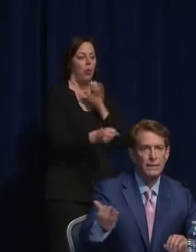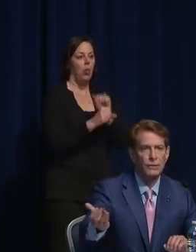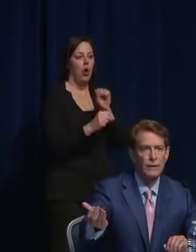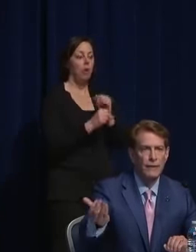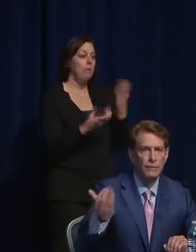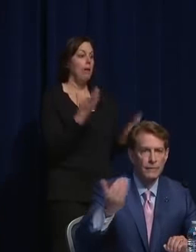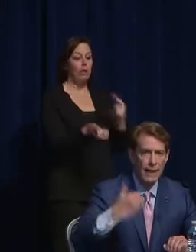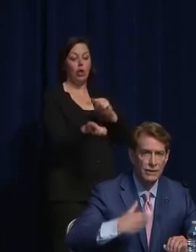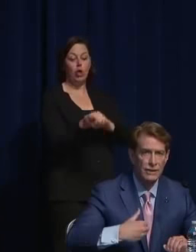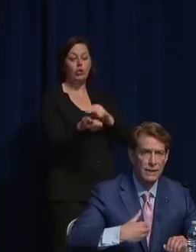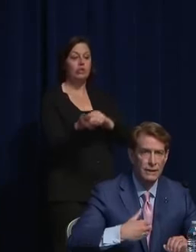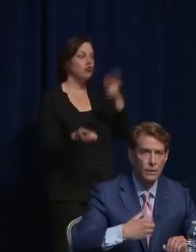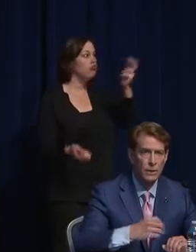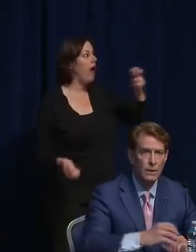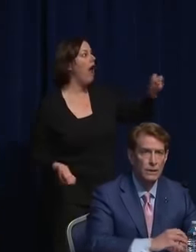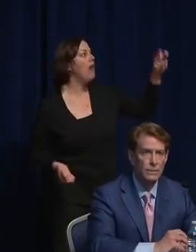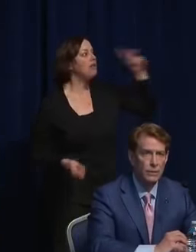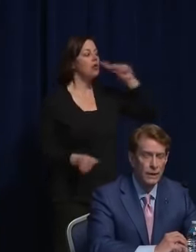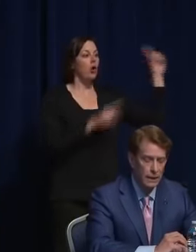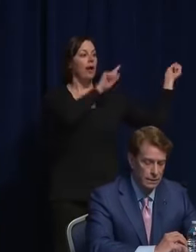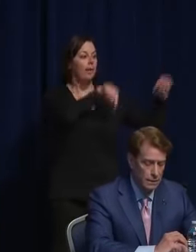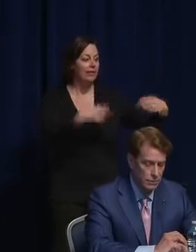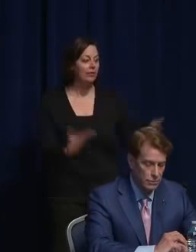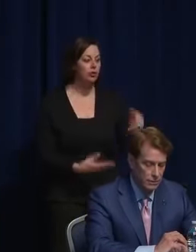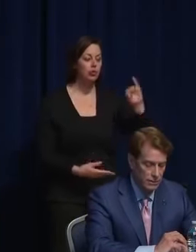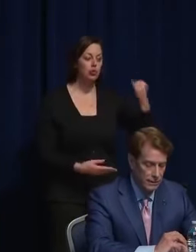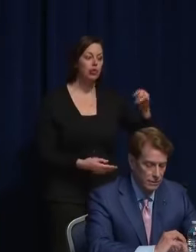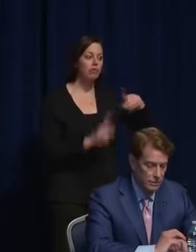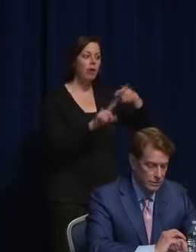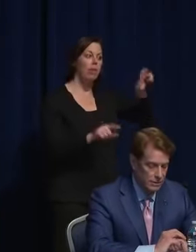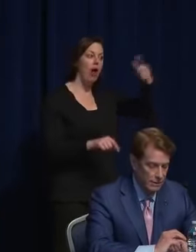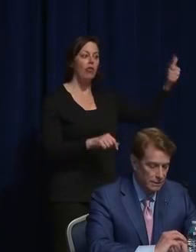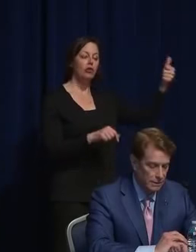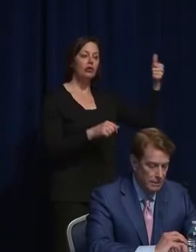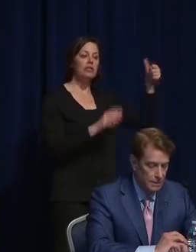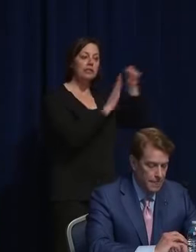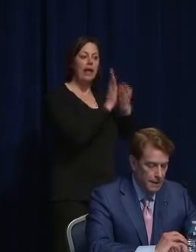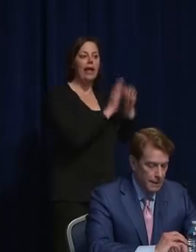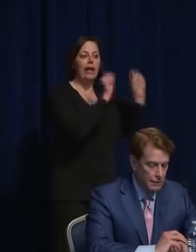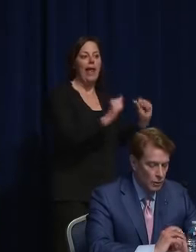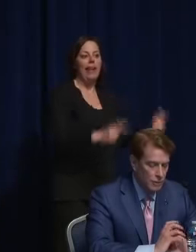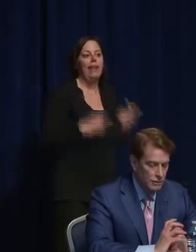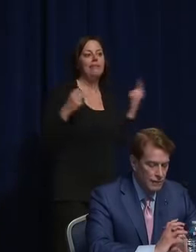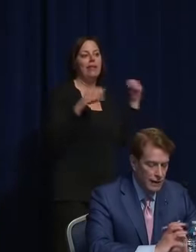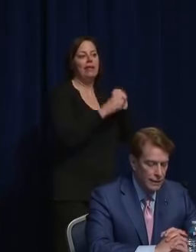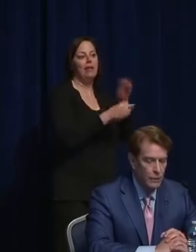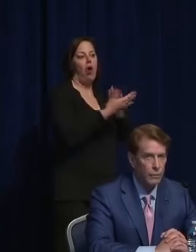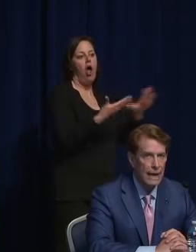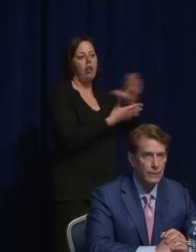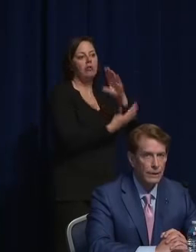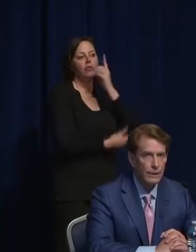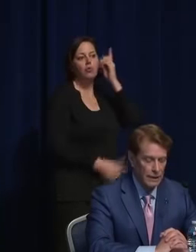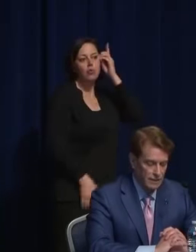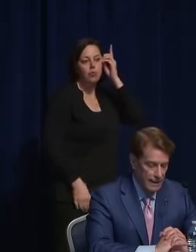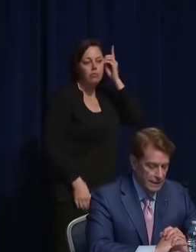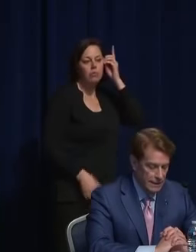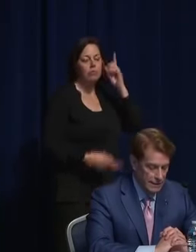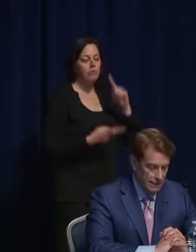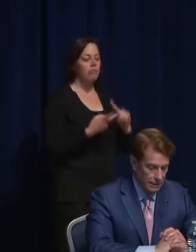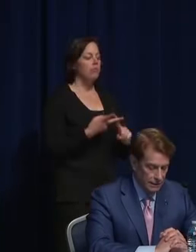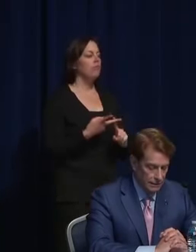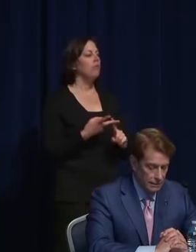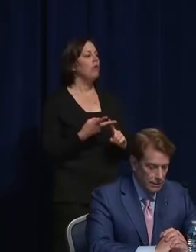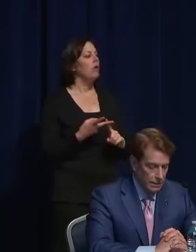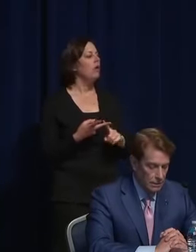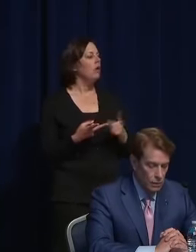may be traveling from out of state that we're going to need to bring in to the state of New Jersey. It's also vital that we rapidly expand